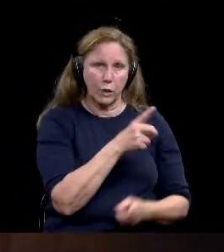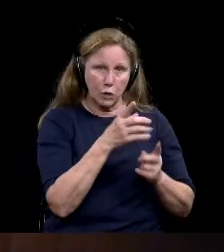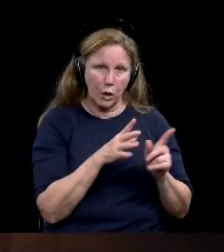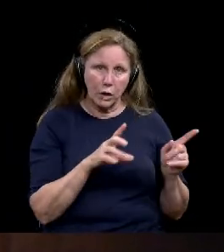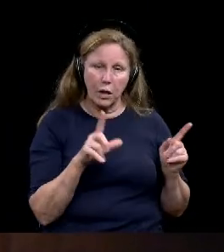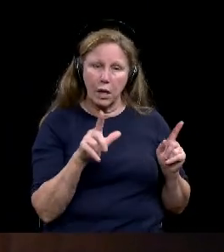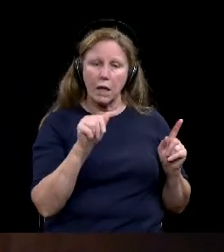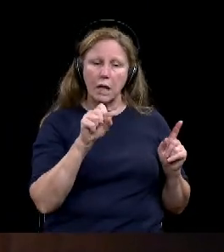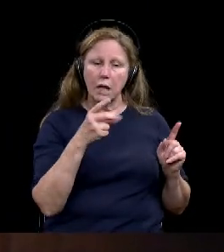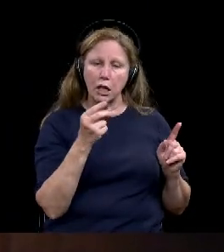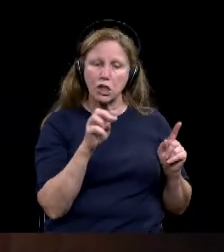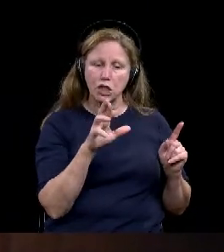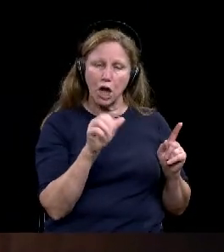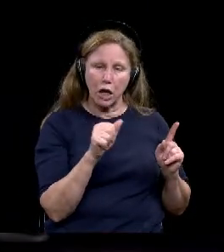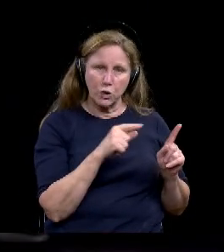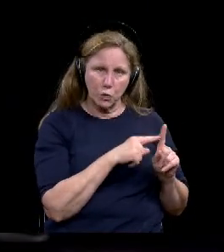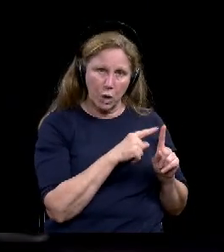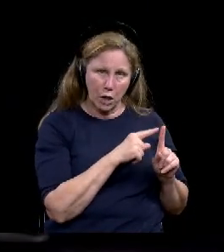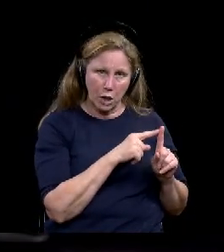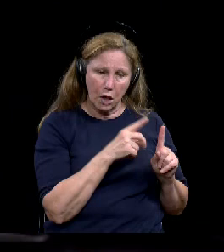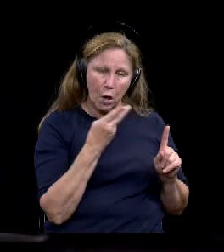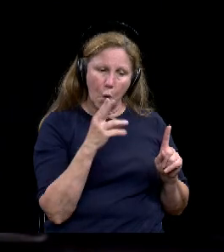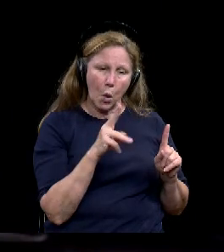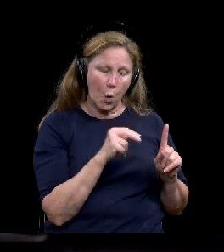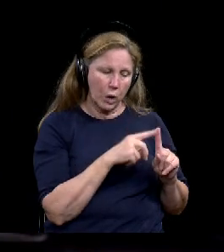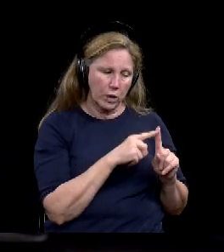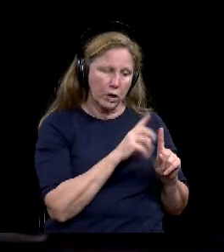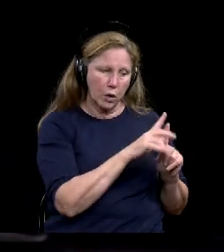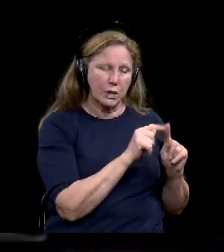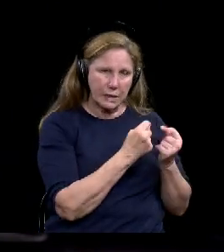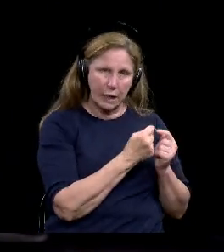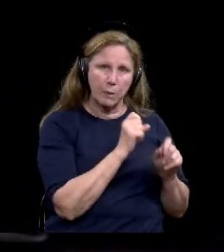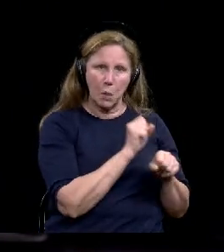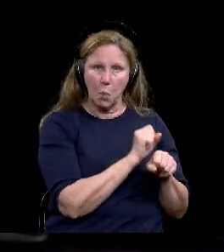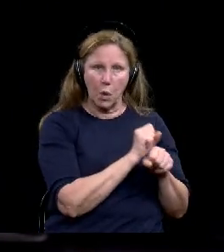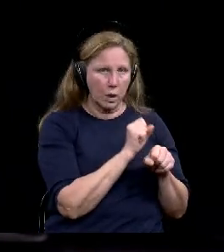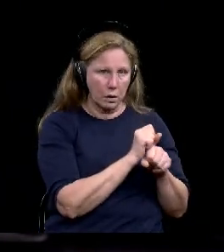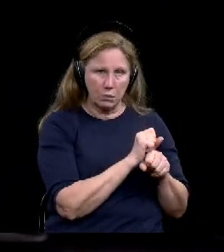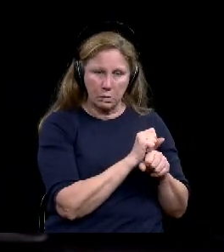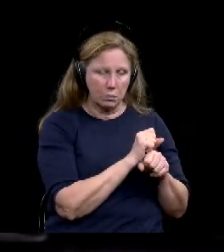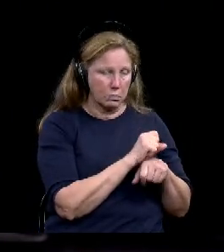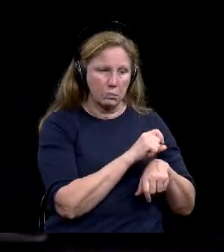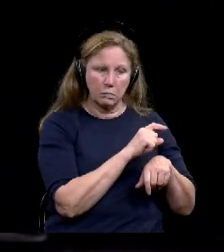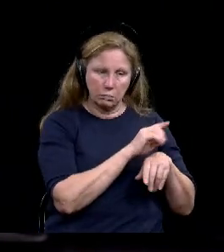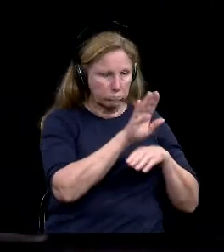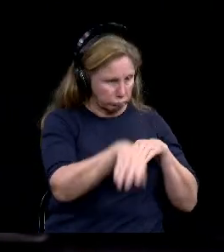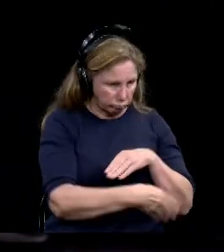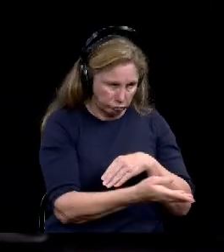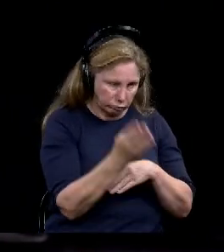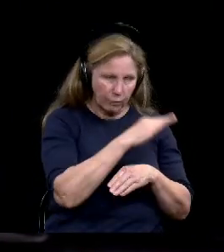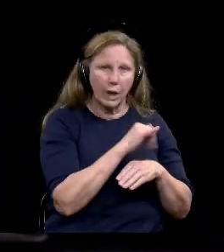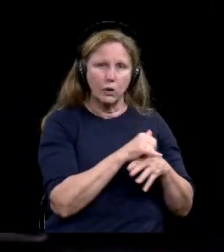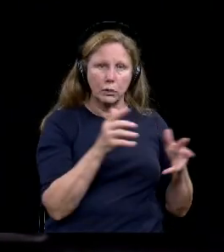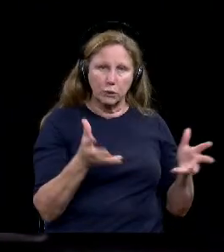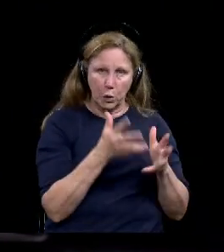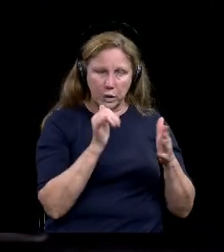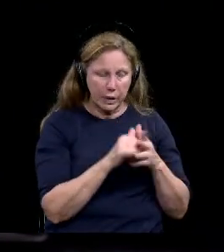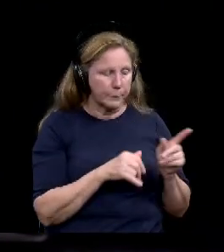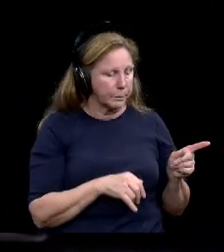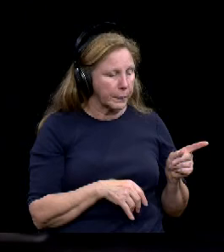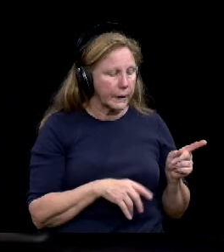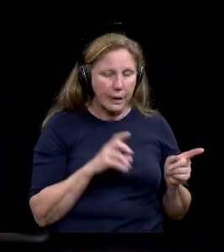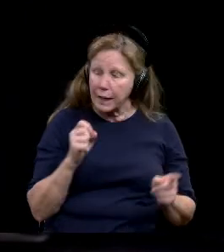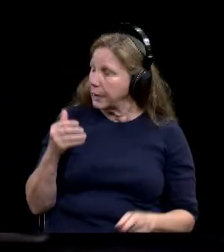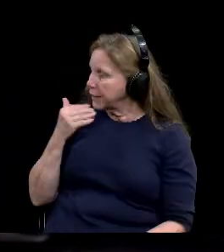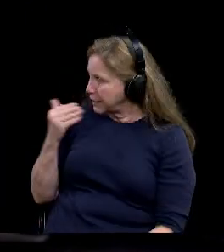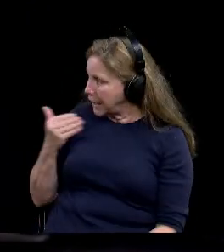reinvigorate that interest. Thank you so much. Thanks, Robin, for that question. So we're working really hard at trying to establish and create an